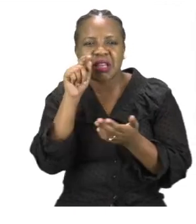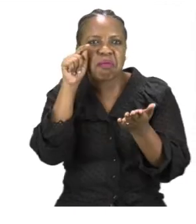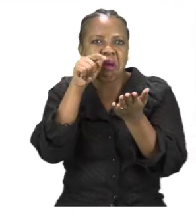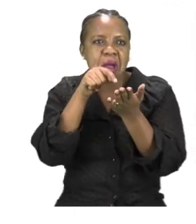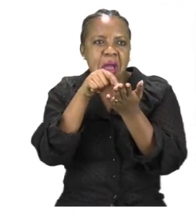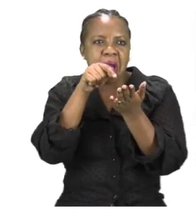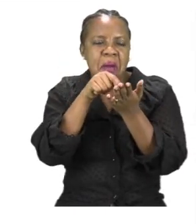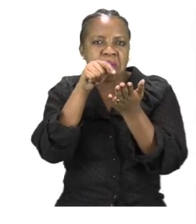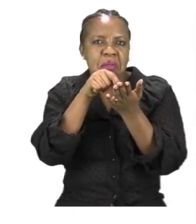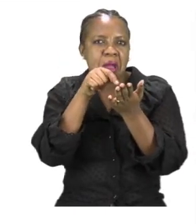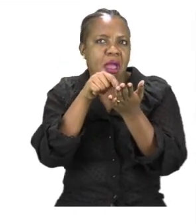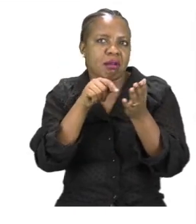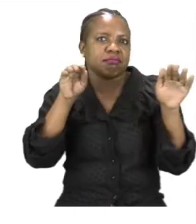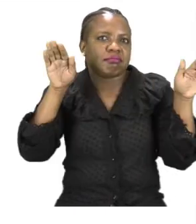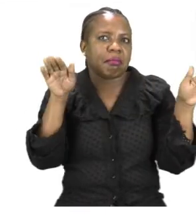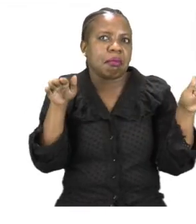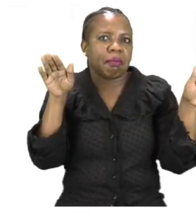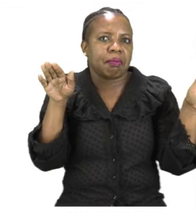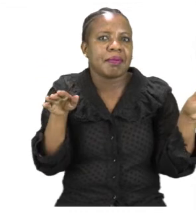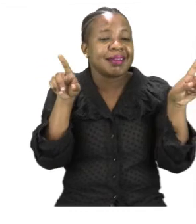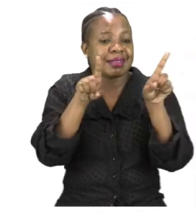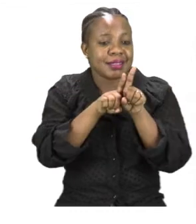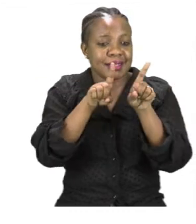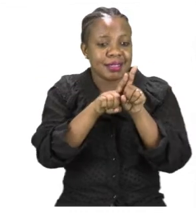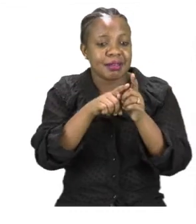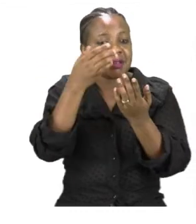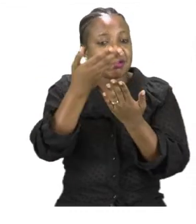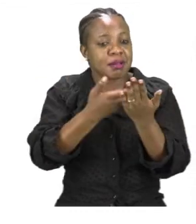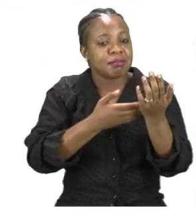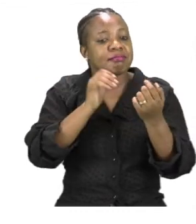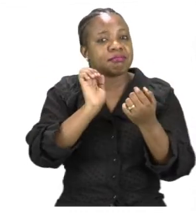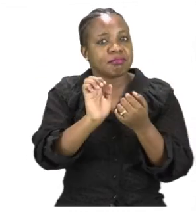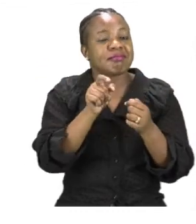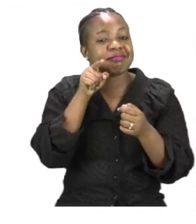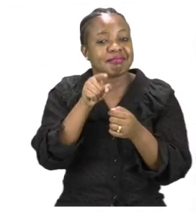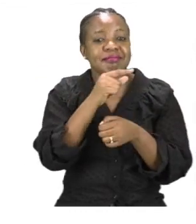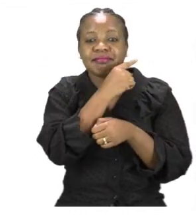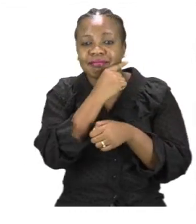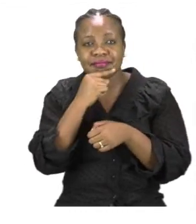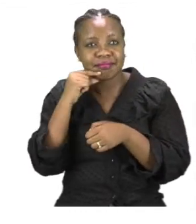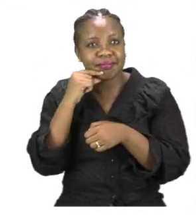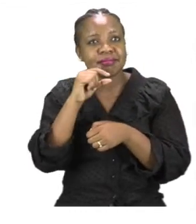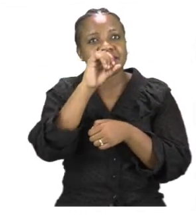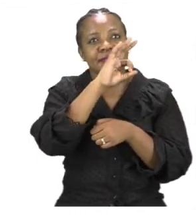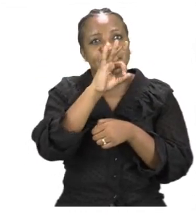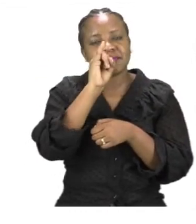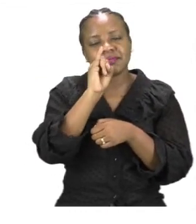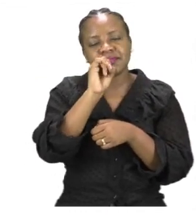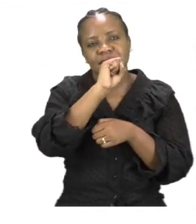there on our paper. That is the fish eagle. So it is a type